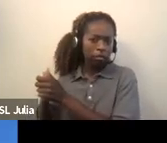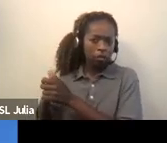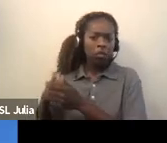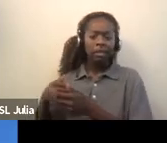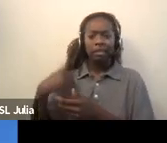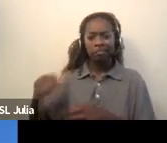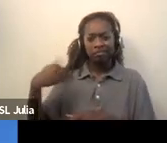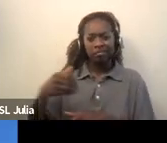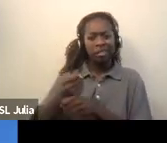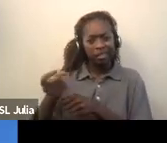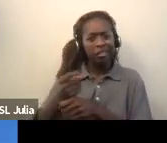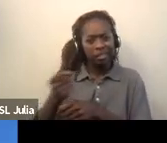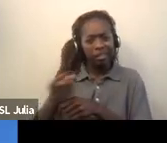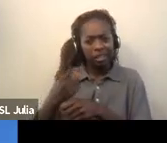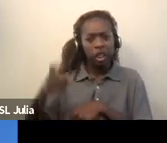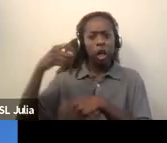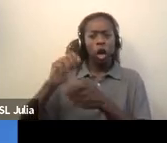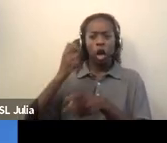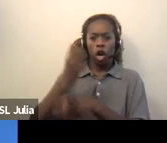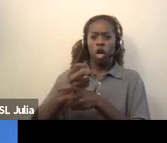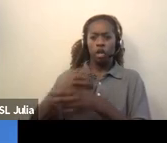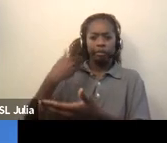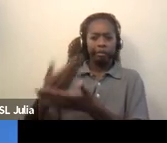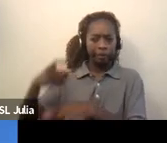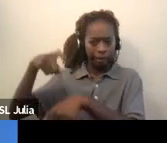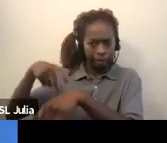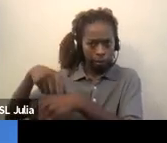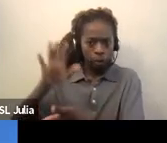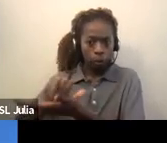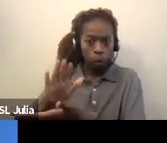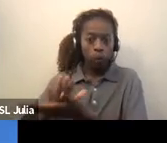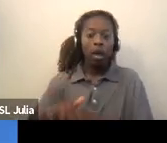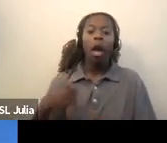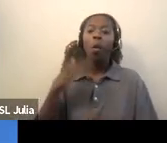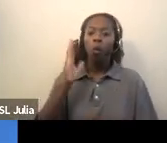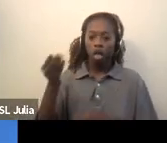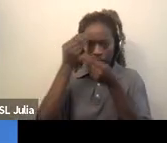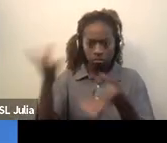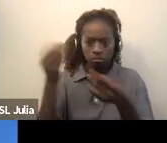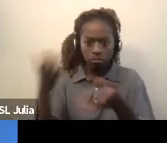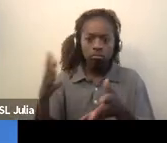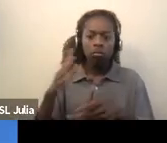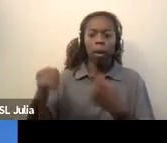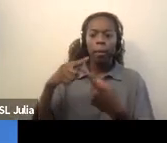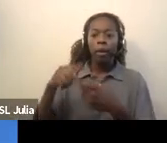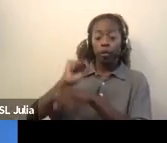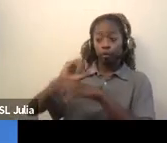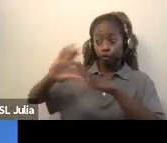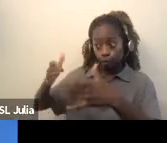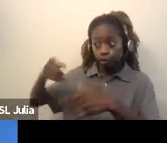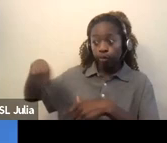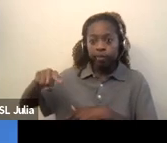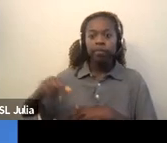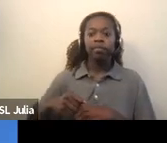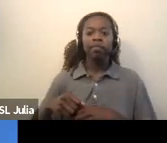school on time i will provide you with an update on the working group members the charge and the structure of the working group